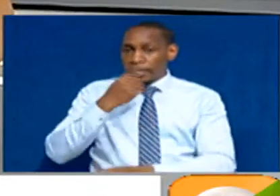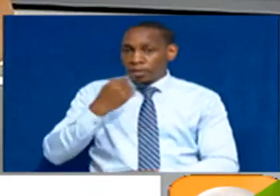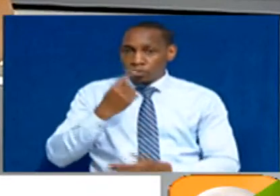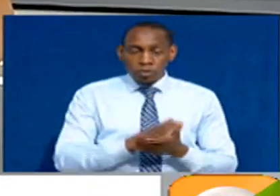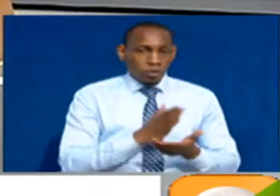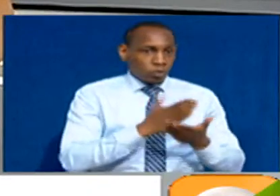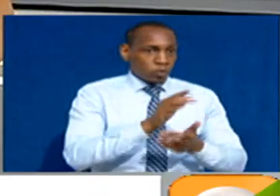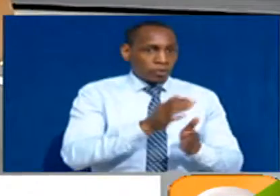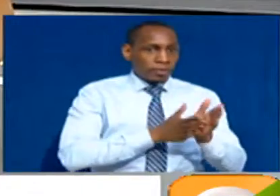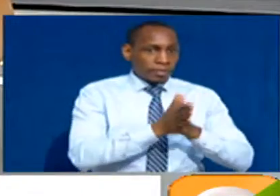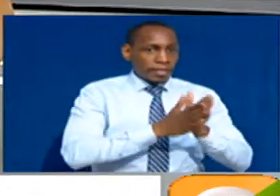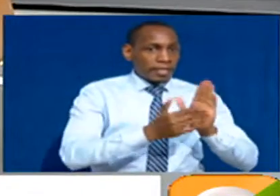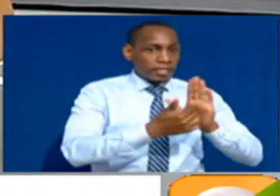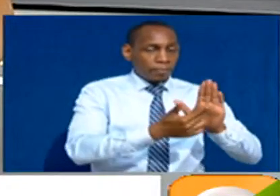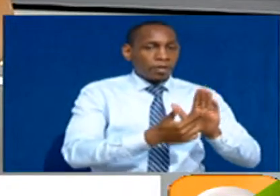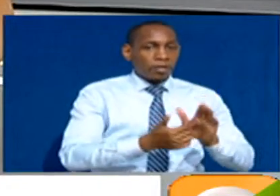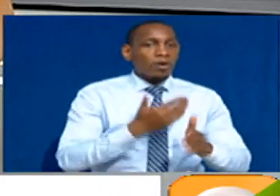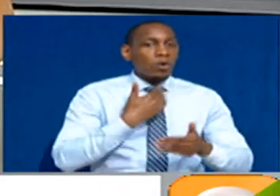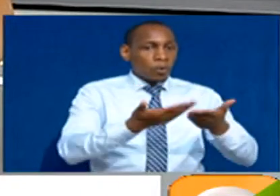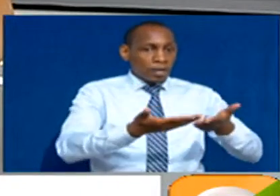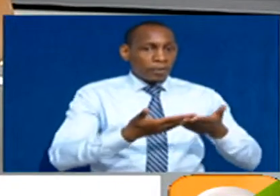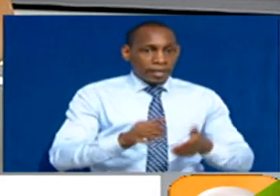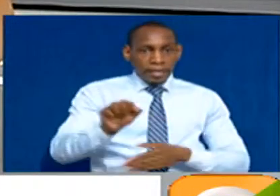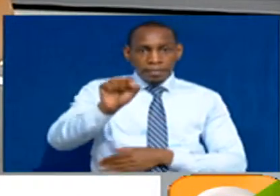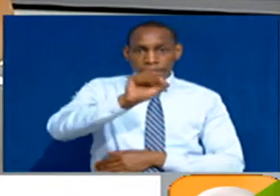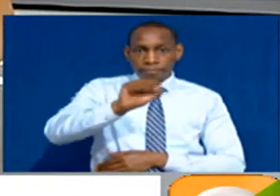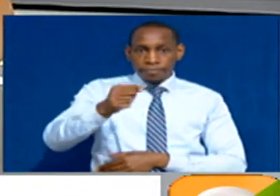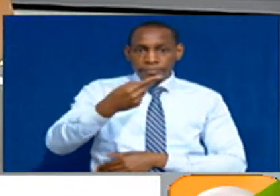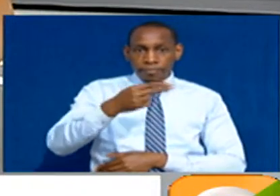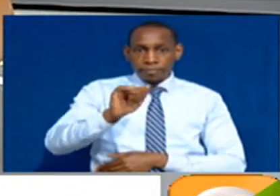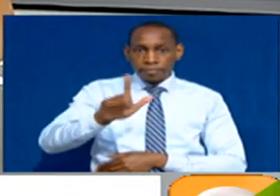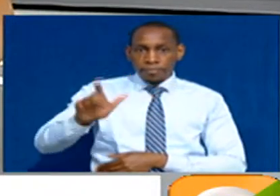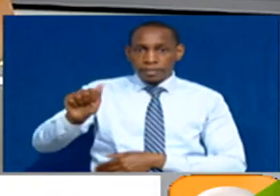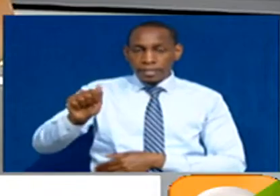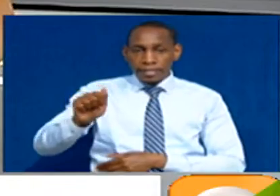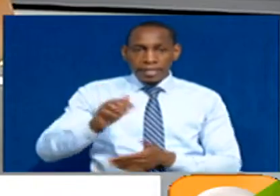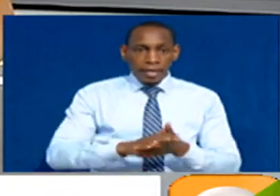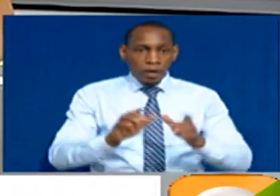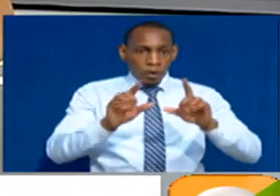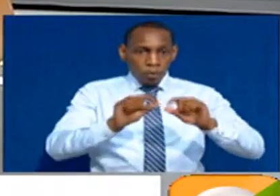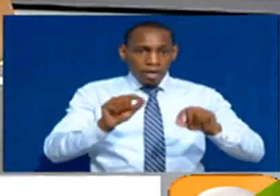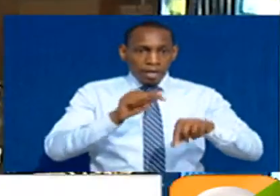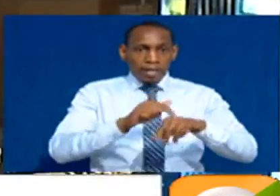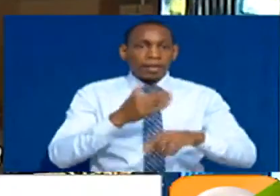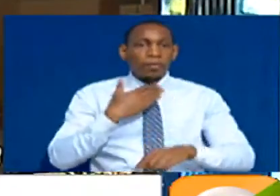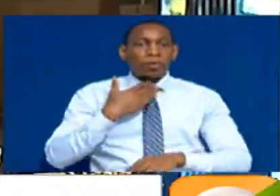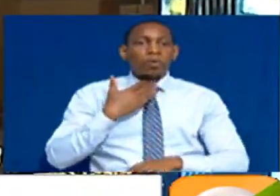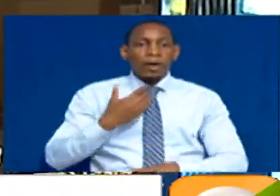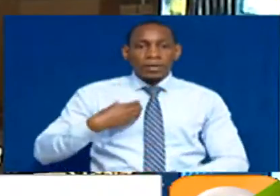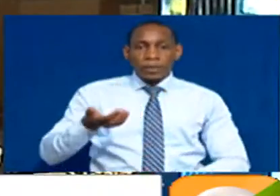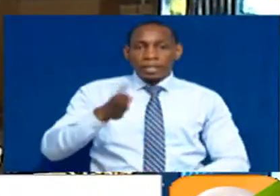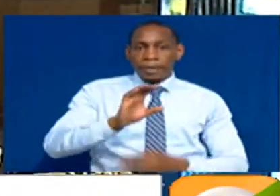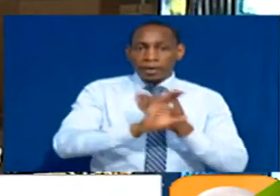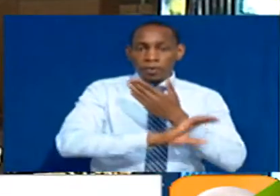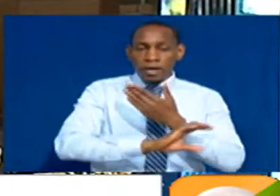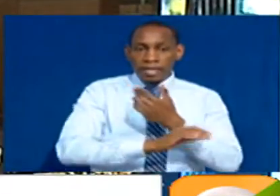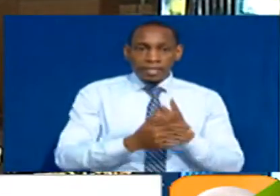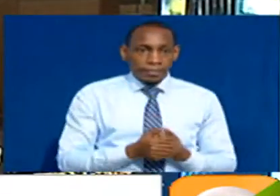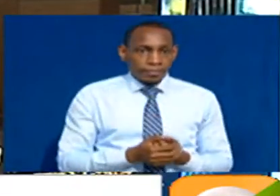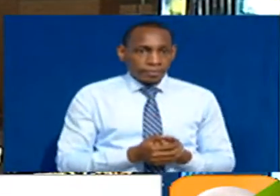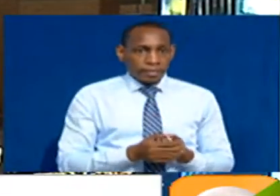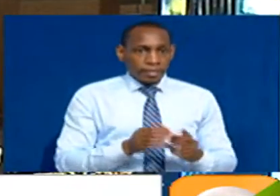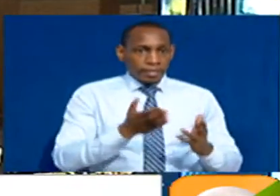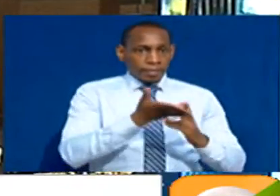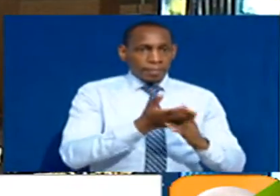raised an interesting point that I want to bring Sheila back in on. When you talk about bringing wealth back to the country, yeah. Sheila, and I trust you can hear me,